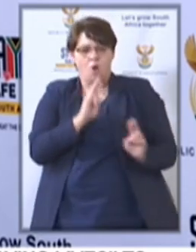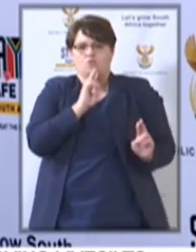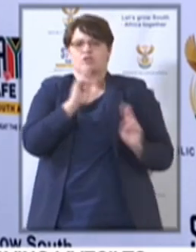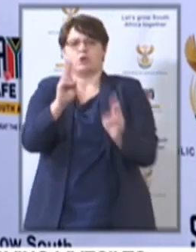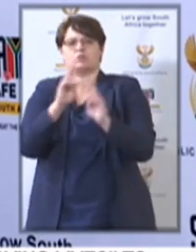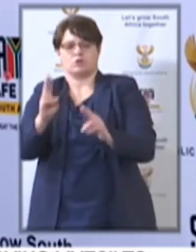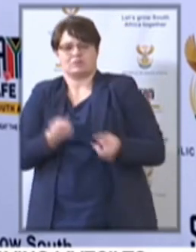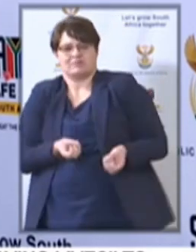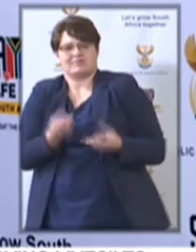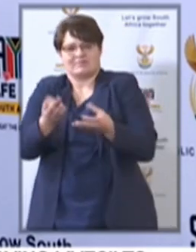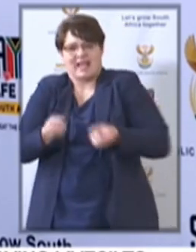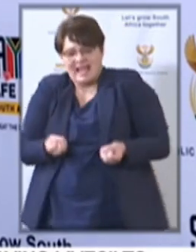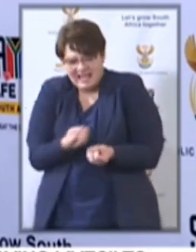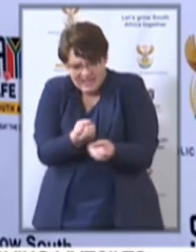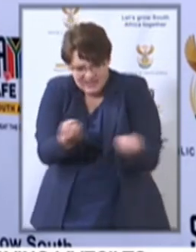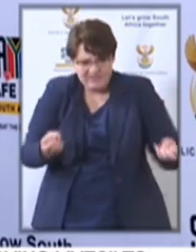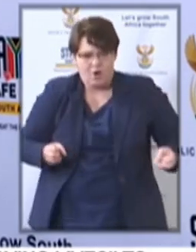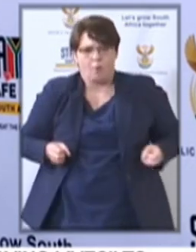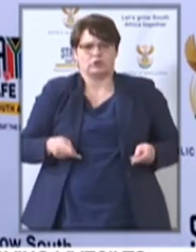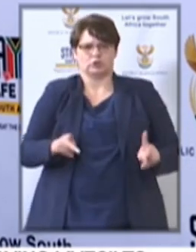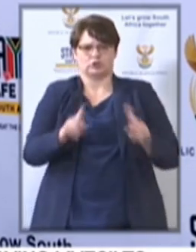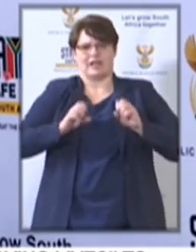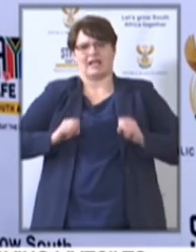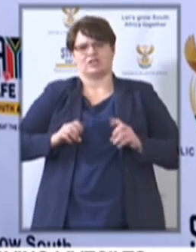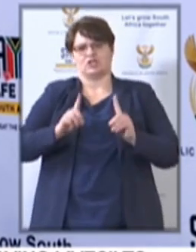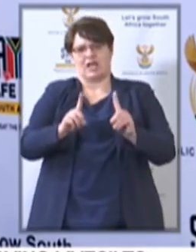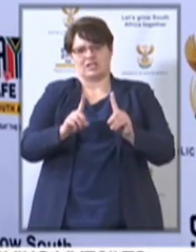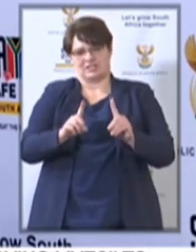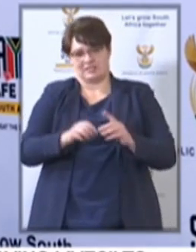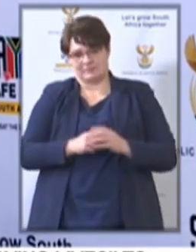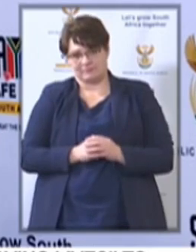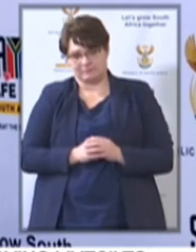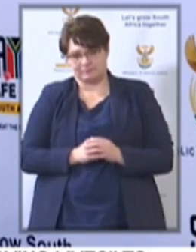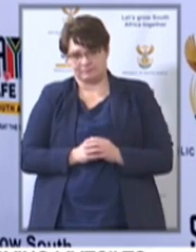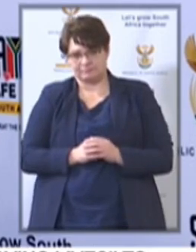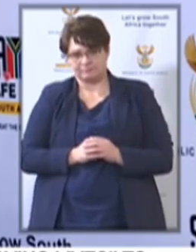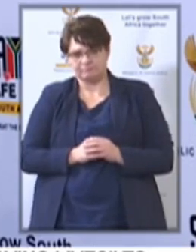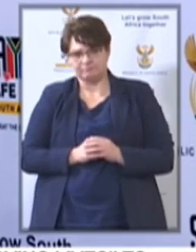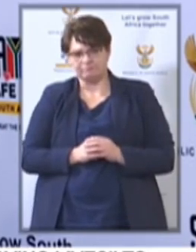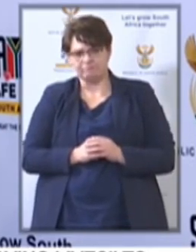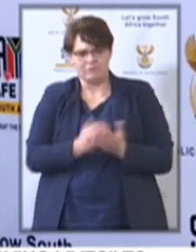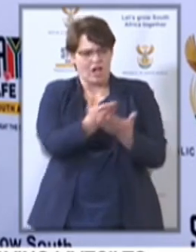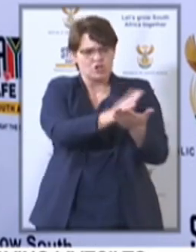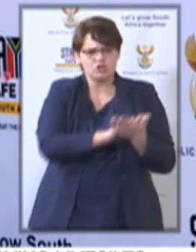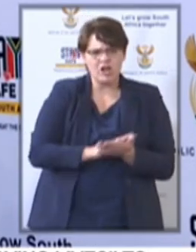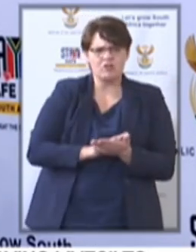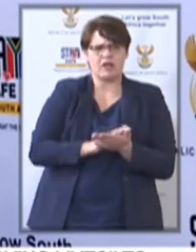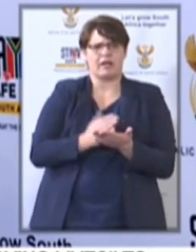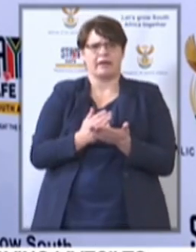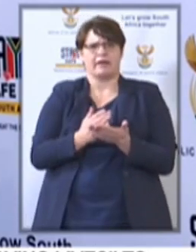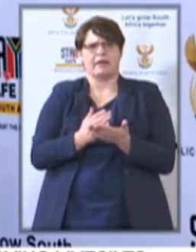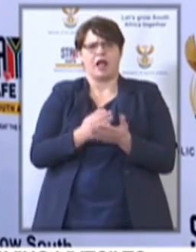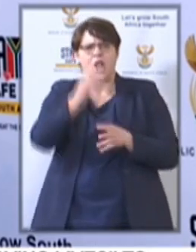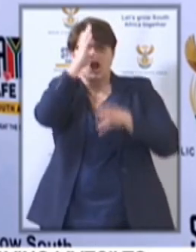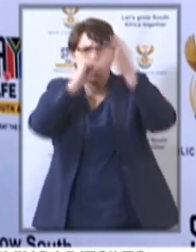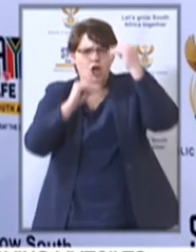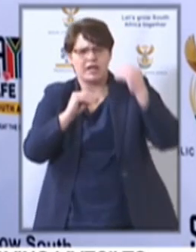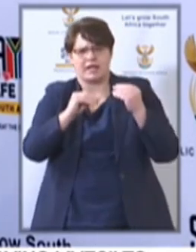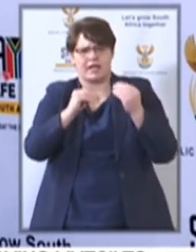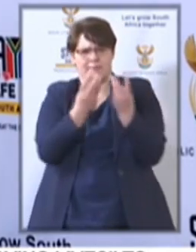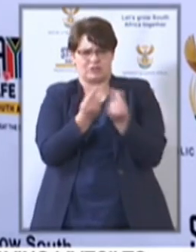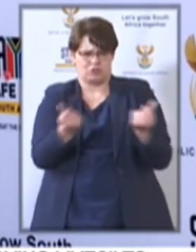responsive education and development opportunities. We have to think about sharing learning and teaching materials